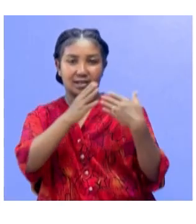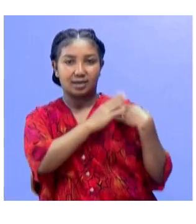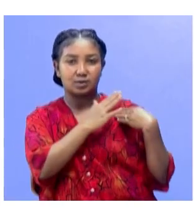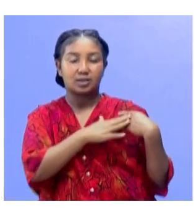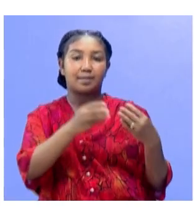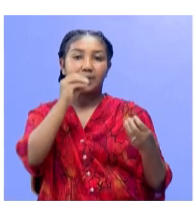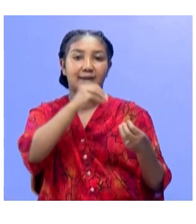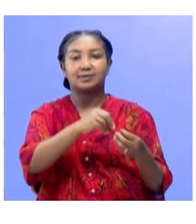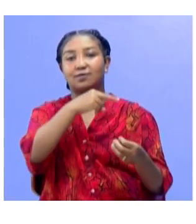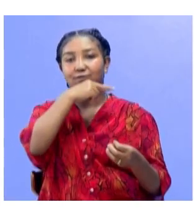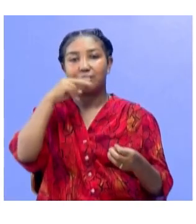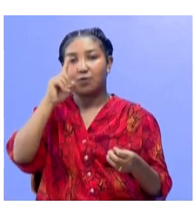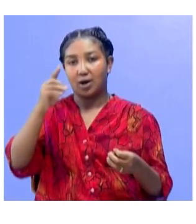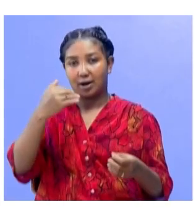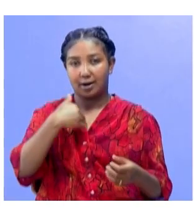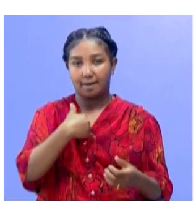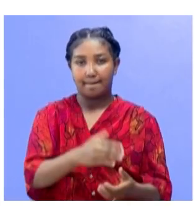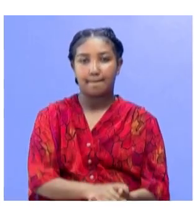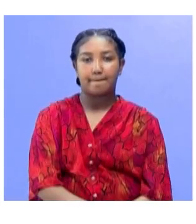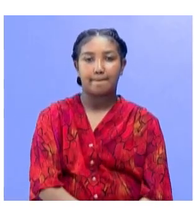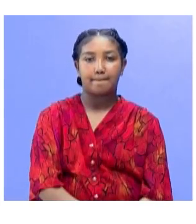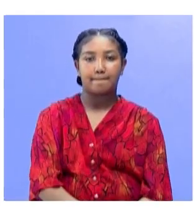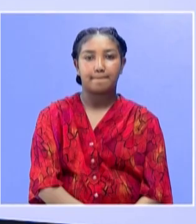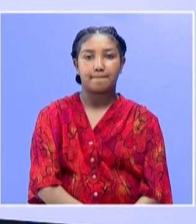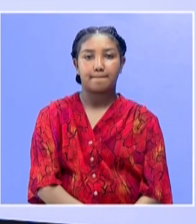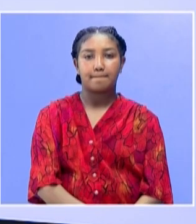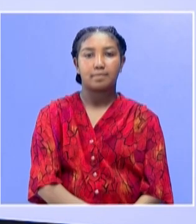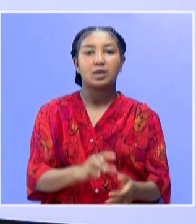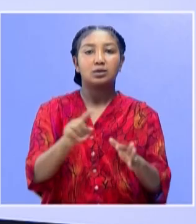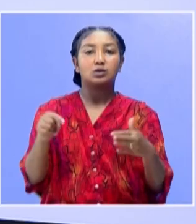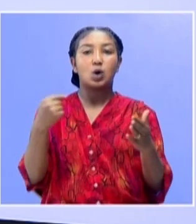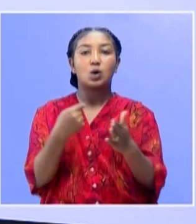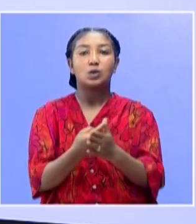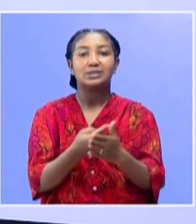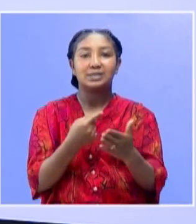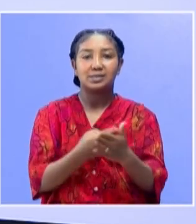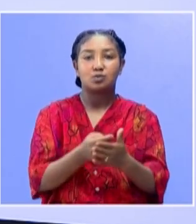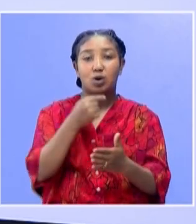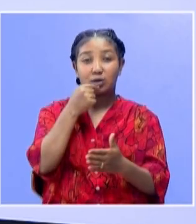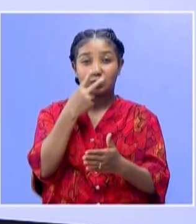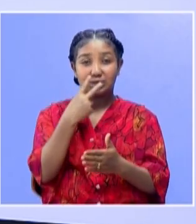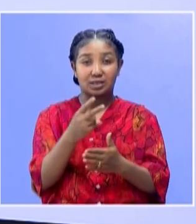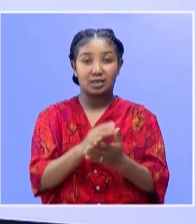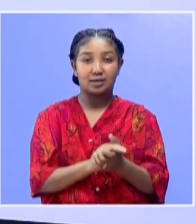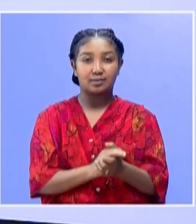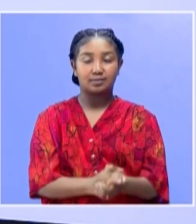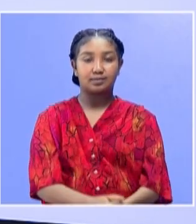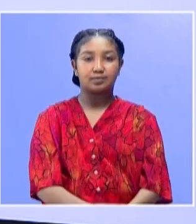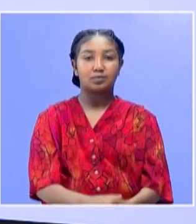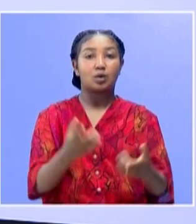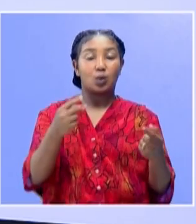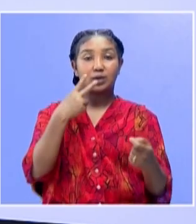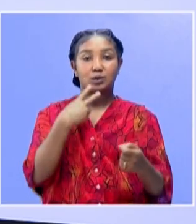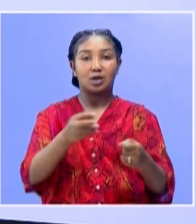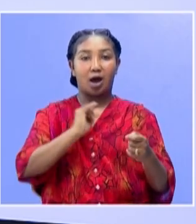subject plus verb 1. Yes? So, this, when you see, okay, when you